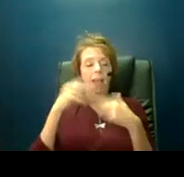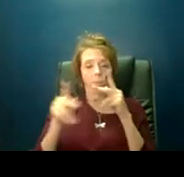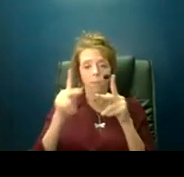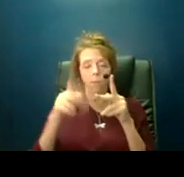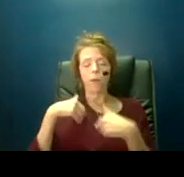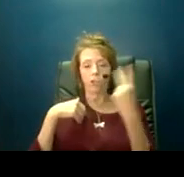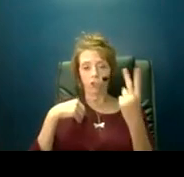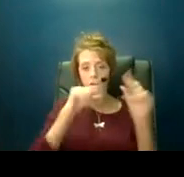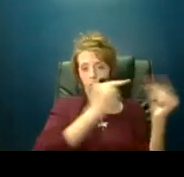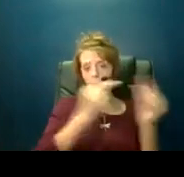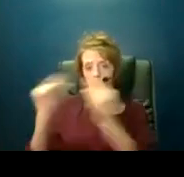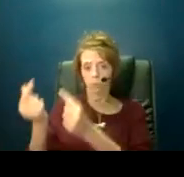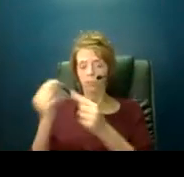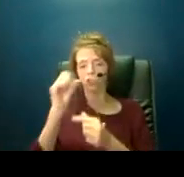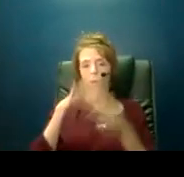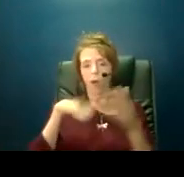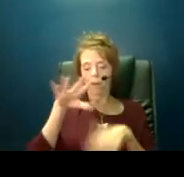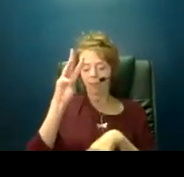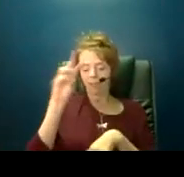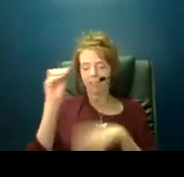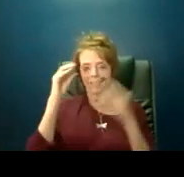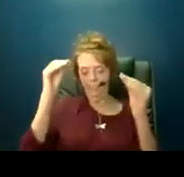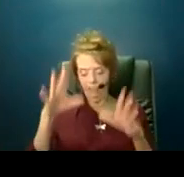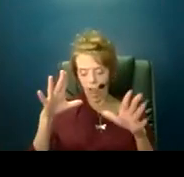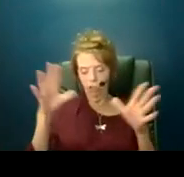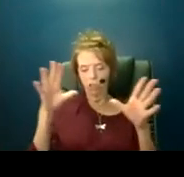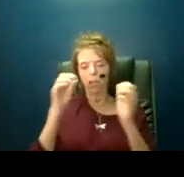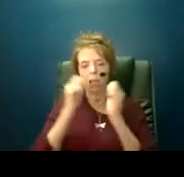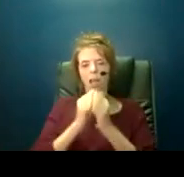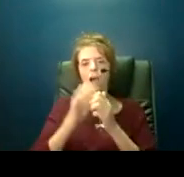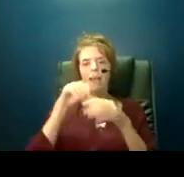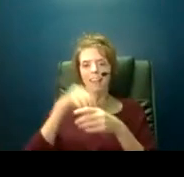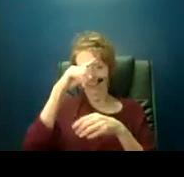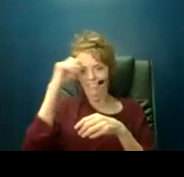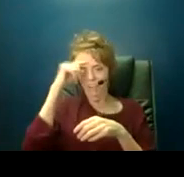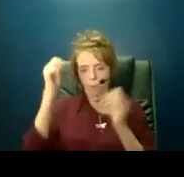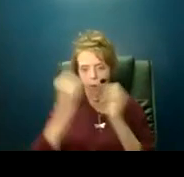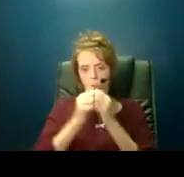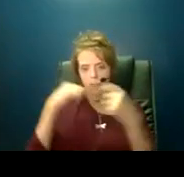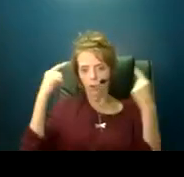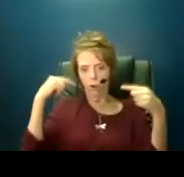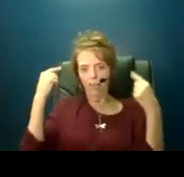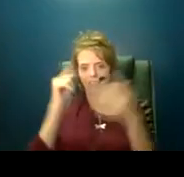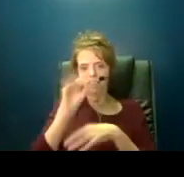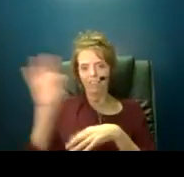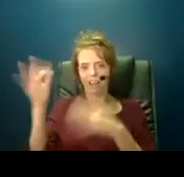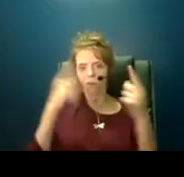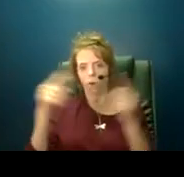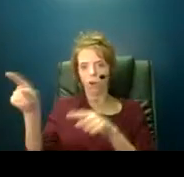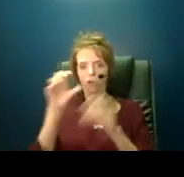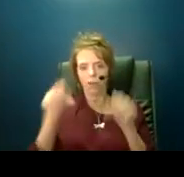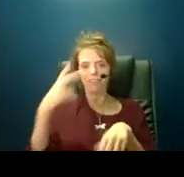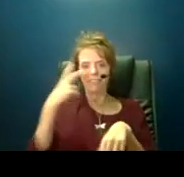2 cohorts, so about 60 teachers total over the summer with all the crazy stuff going on. And you can see like some of the work they